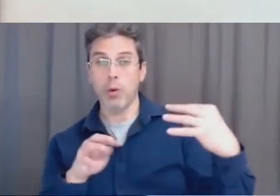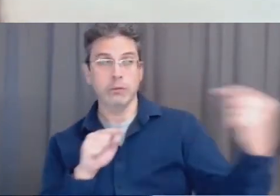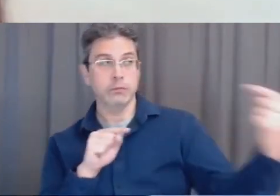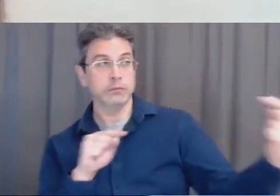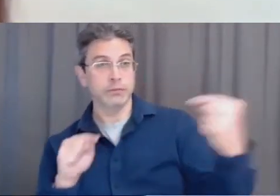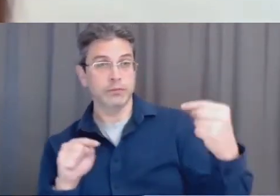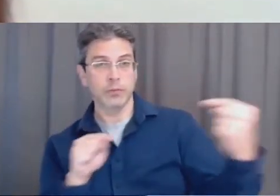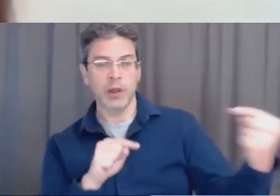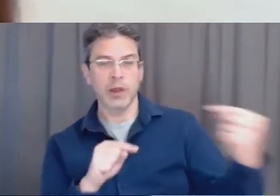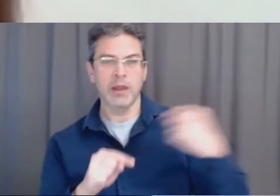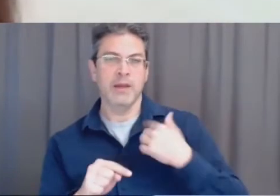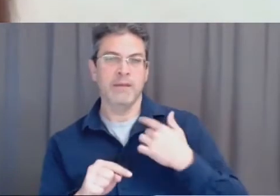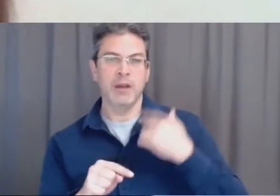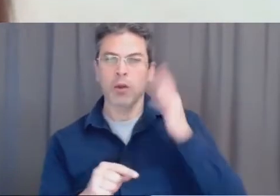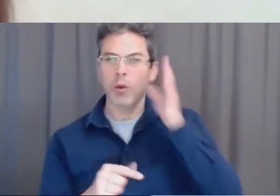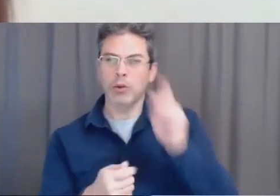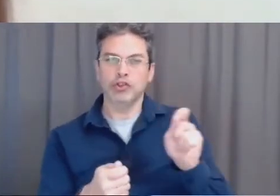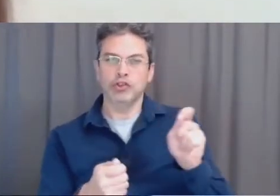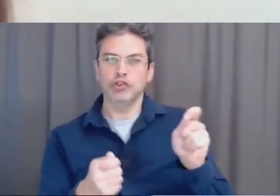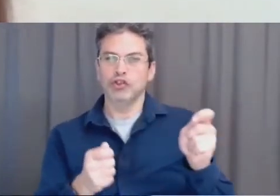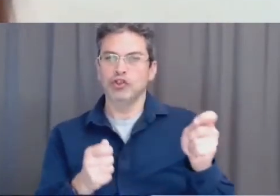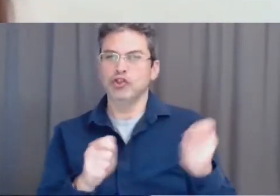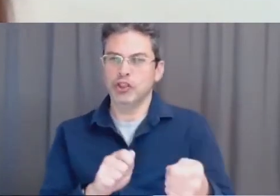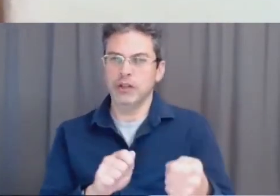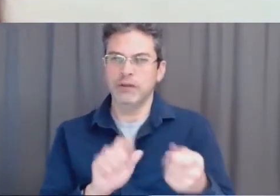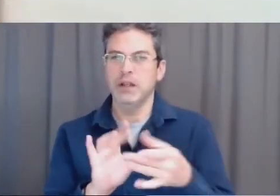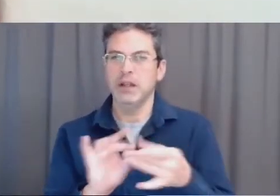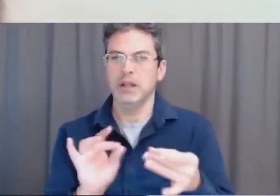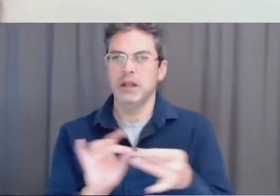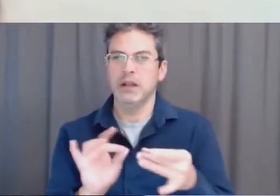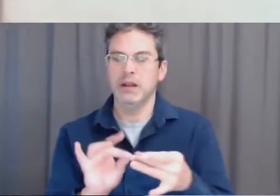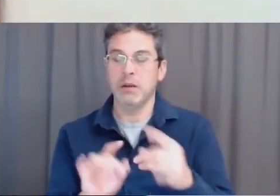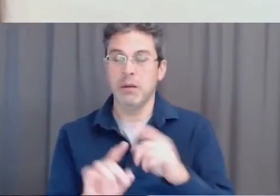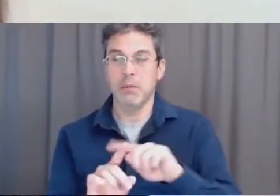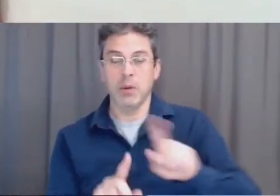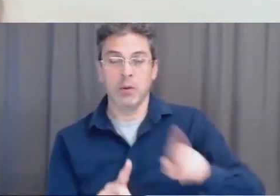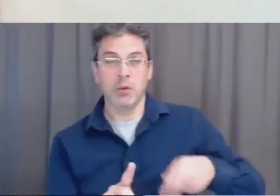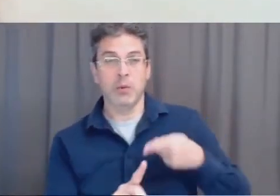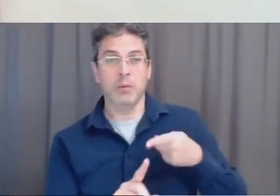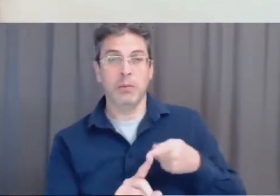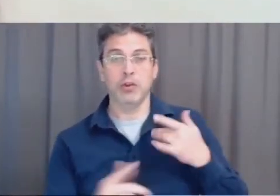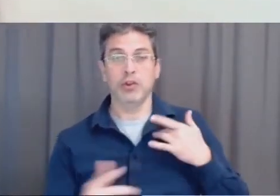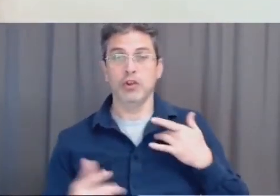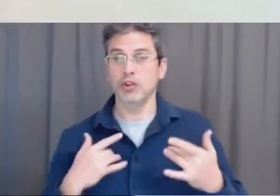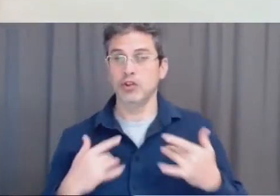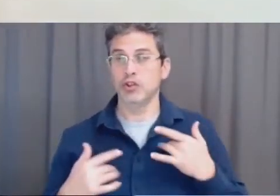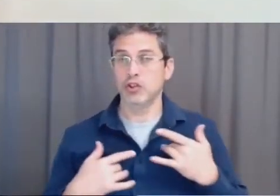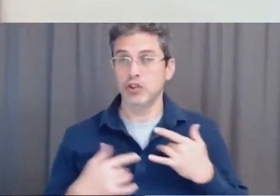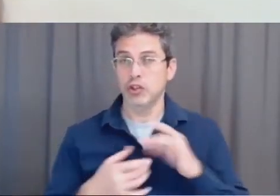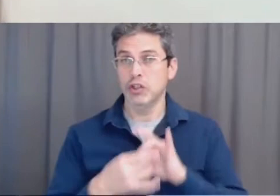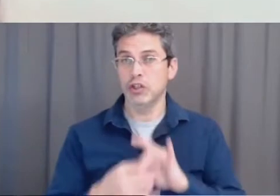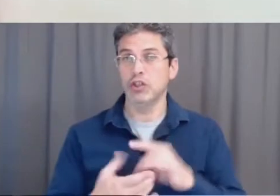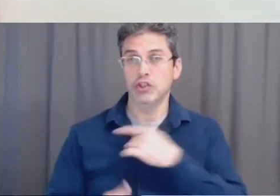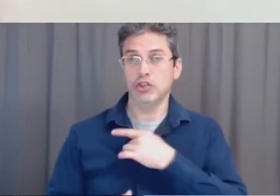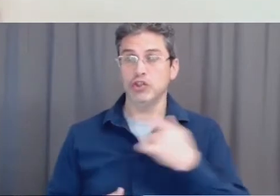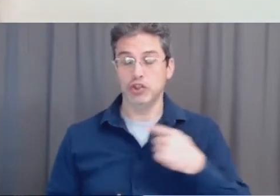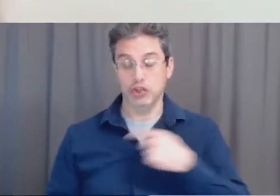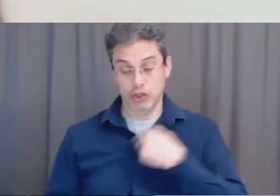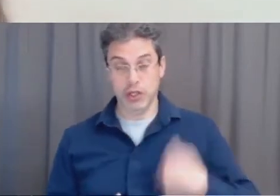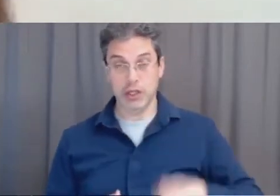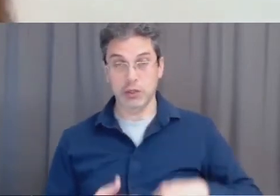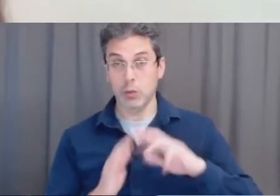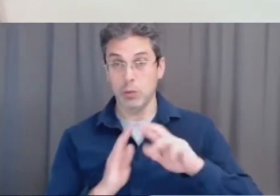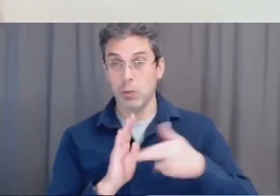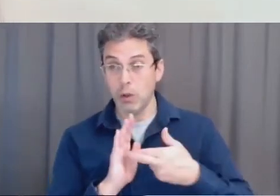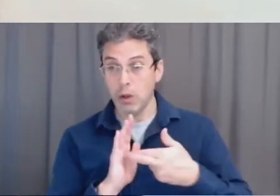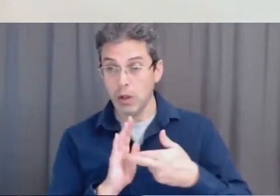from that and from some of the narrative, but I think that the fundamental concerns regarding China's role in the world